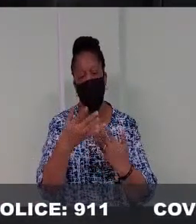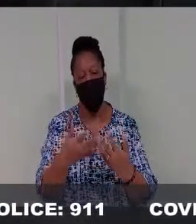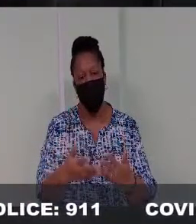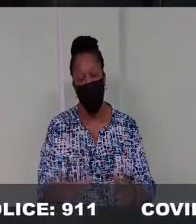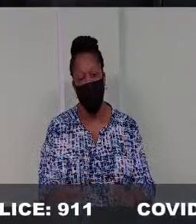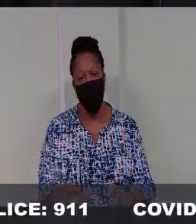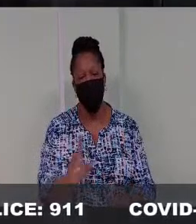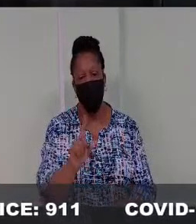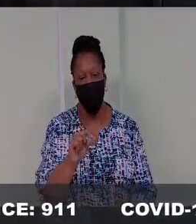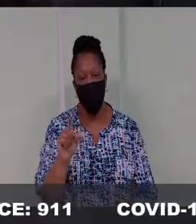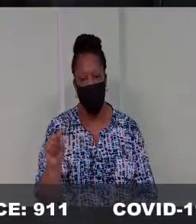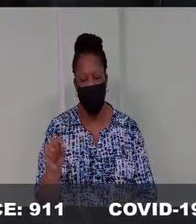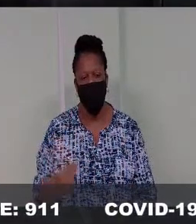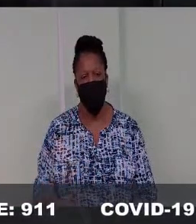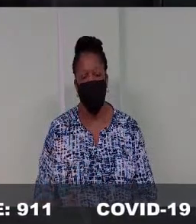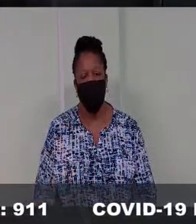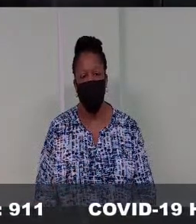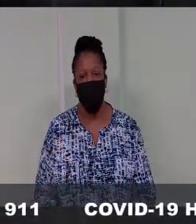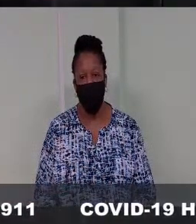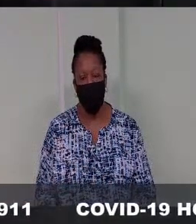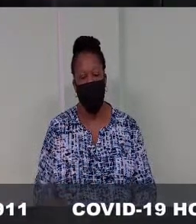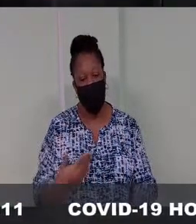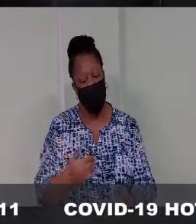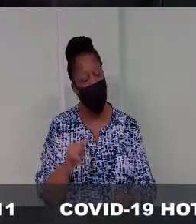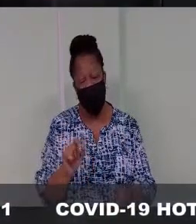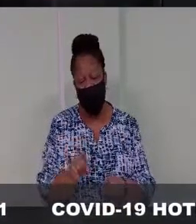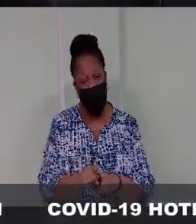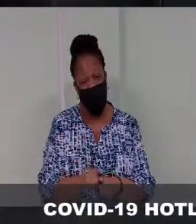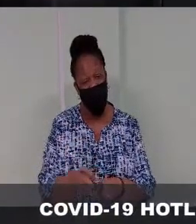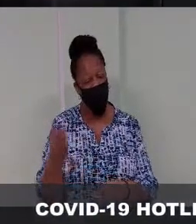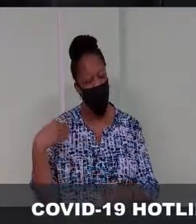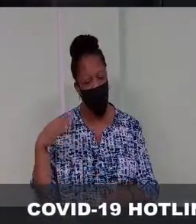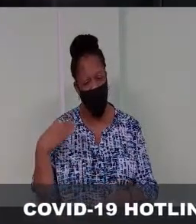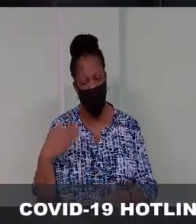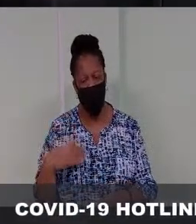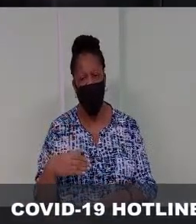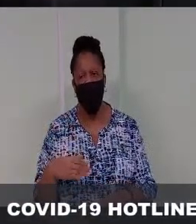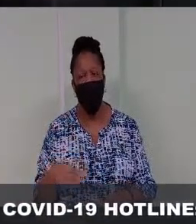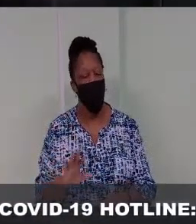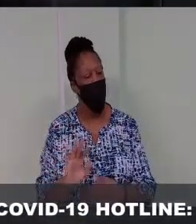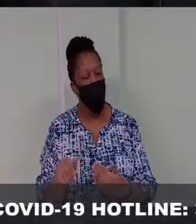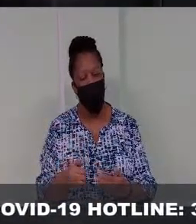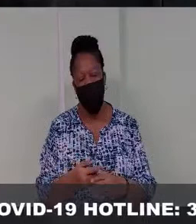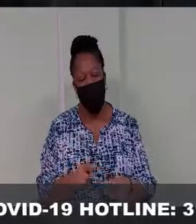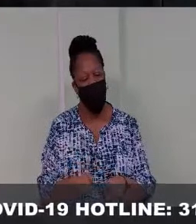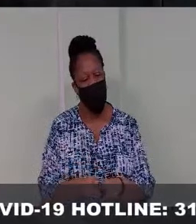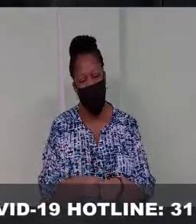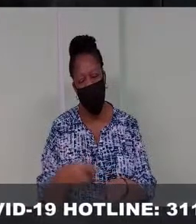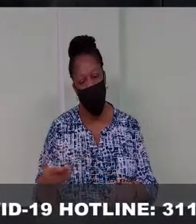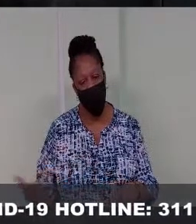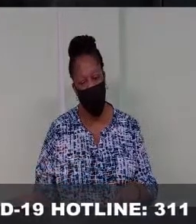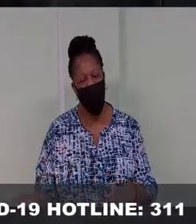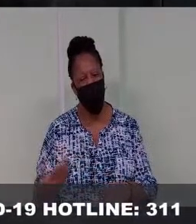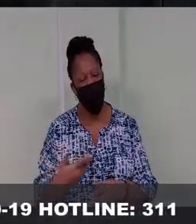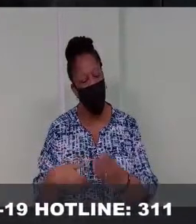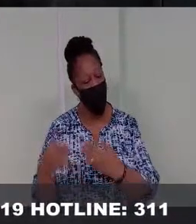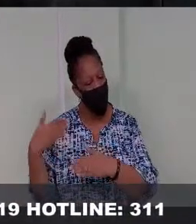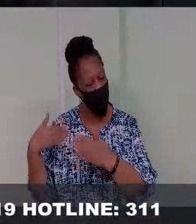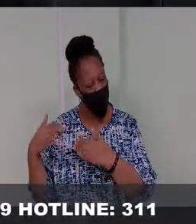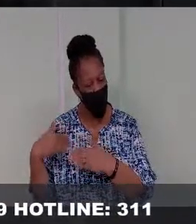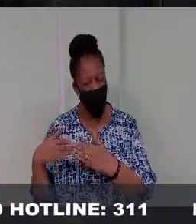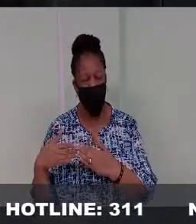just an extension of the last set of regulations. All the provisions remain the same.